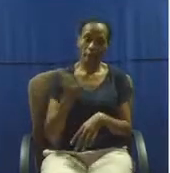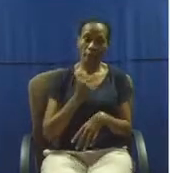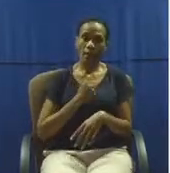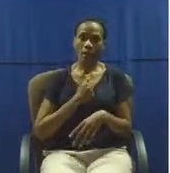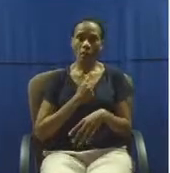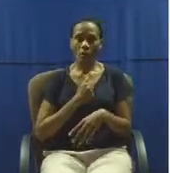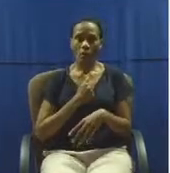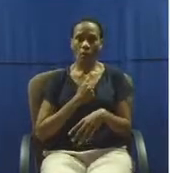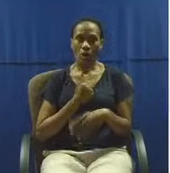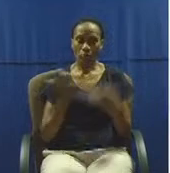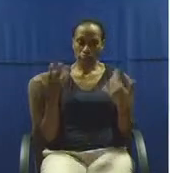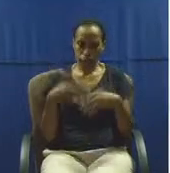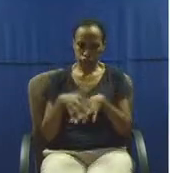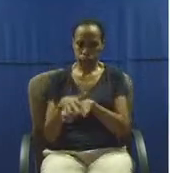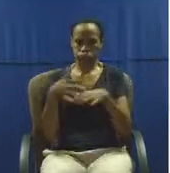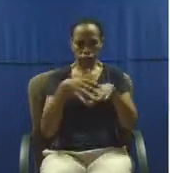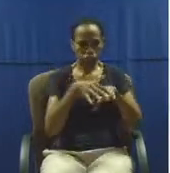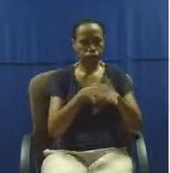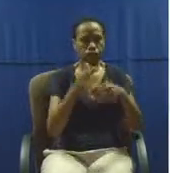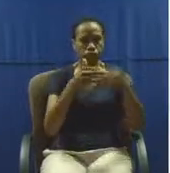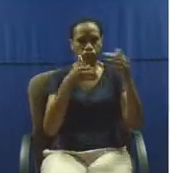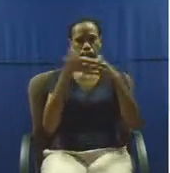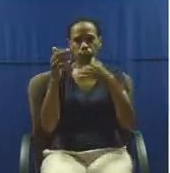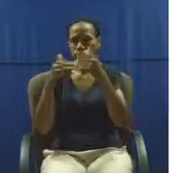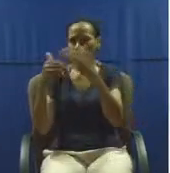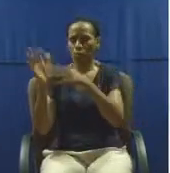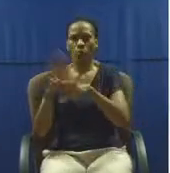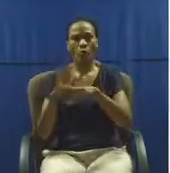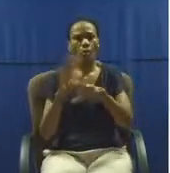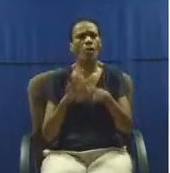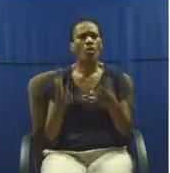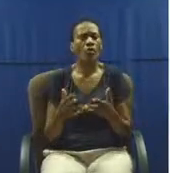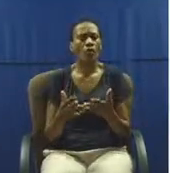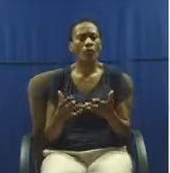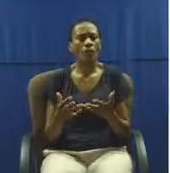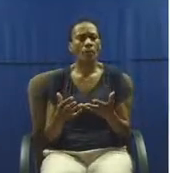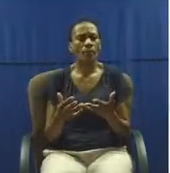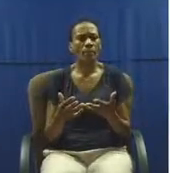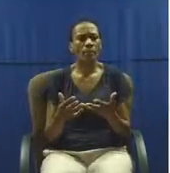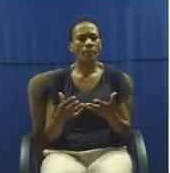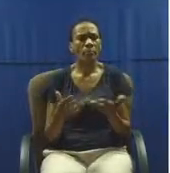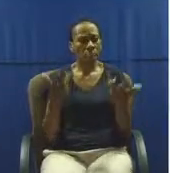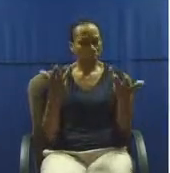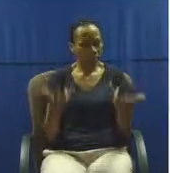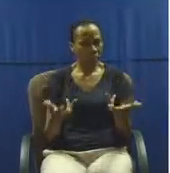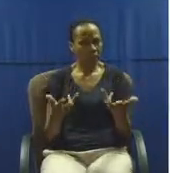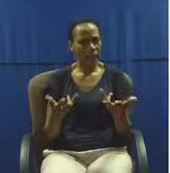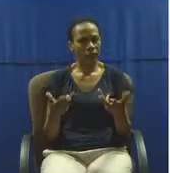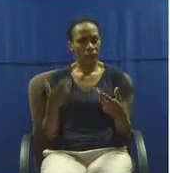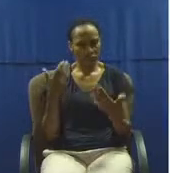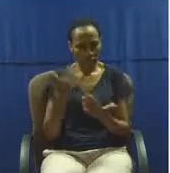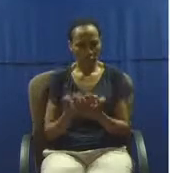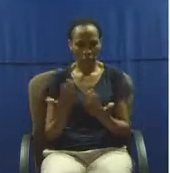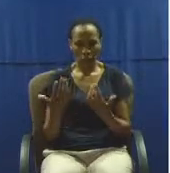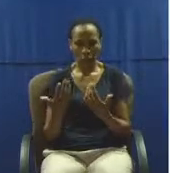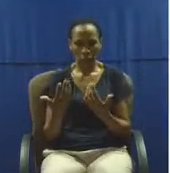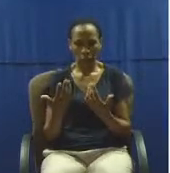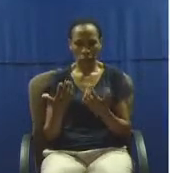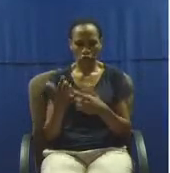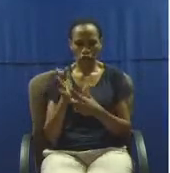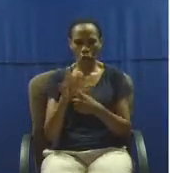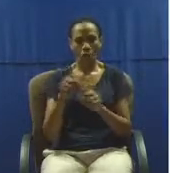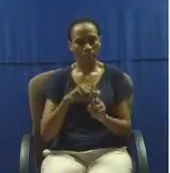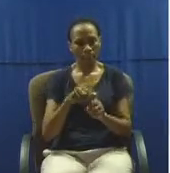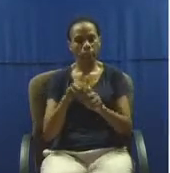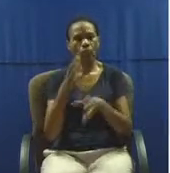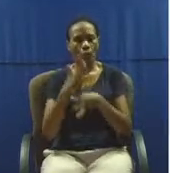roll out infrastructure and to attract investment pays the dividends that we want. And a number